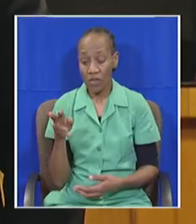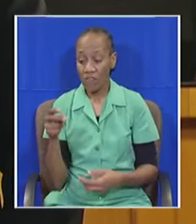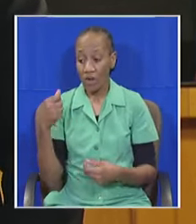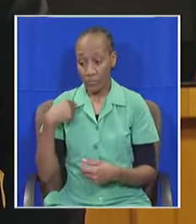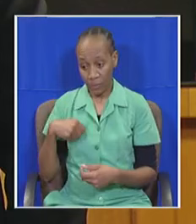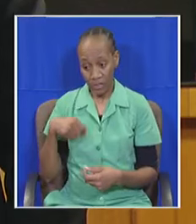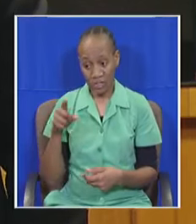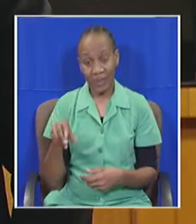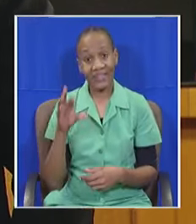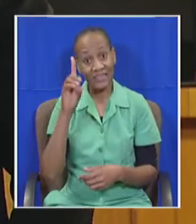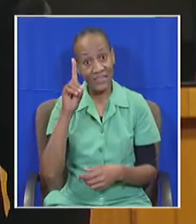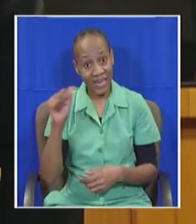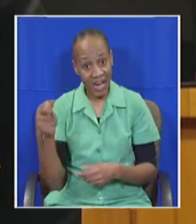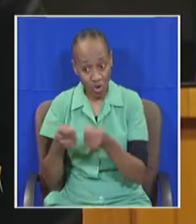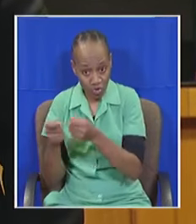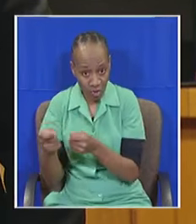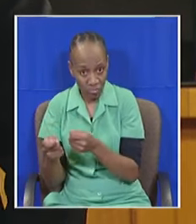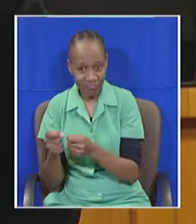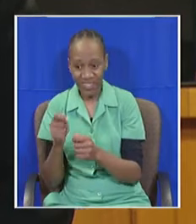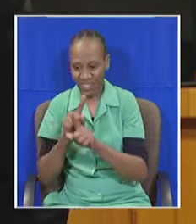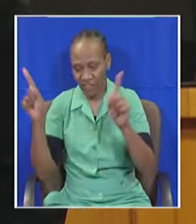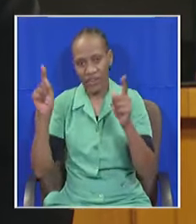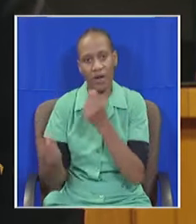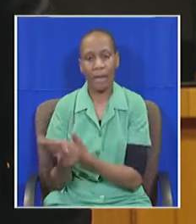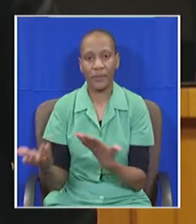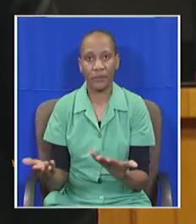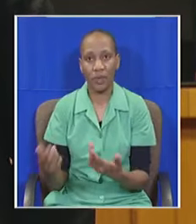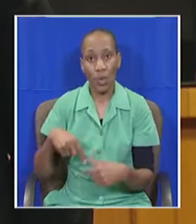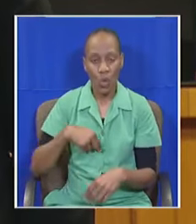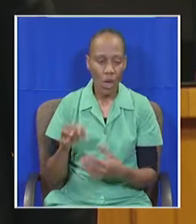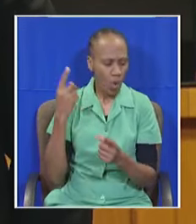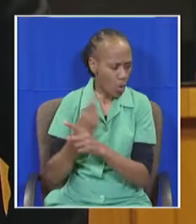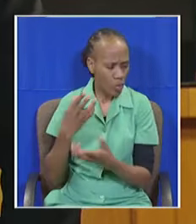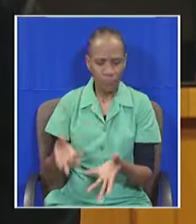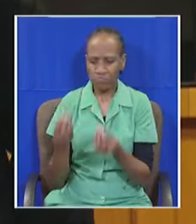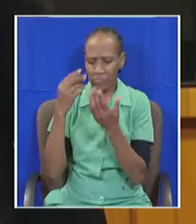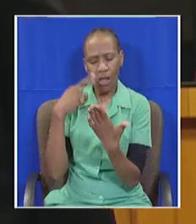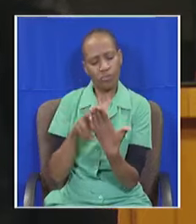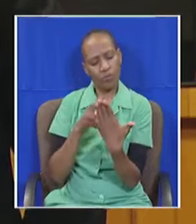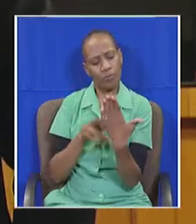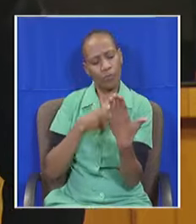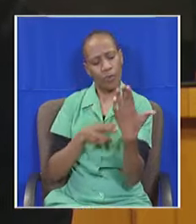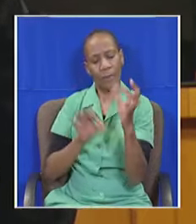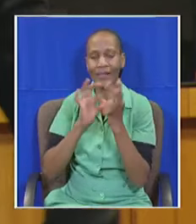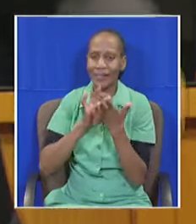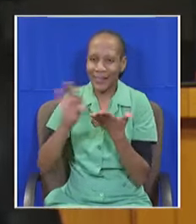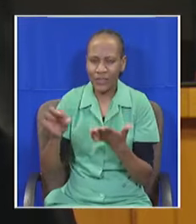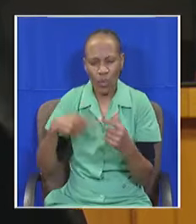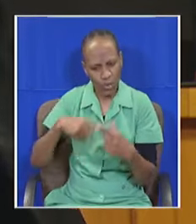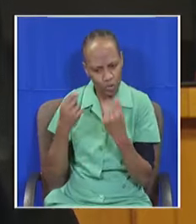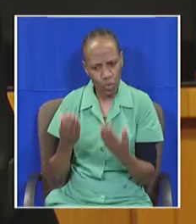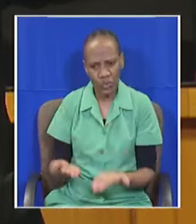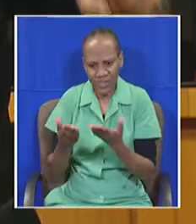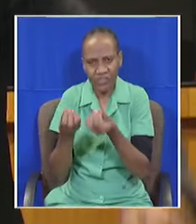was a DA-led municipality, as we are synonymous with clean audits and effective service delivery. Who